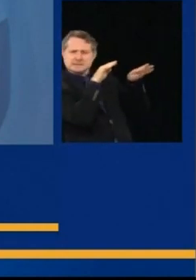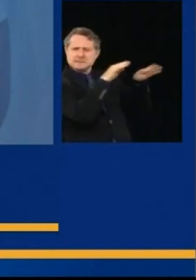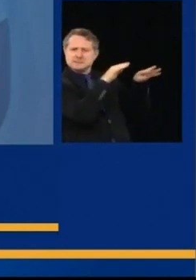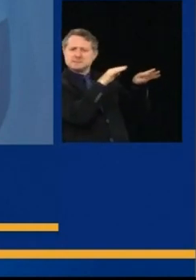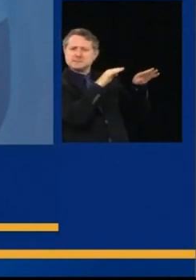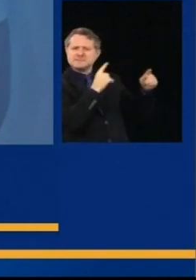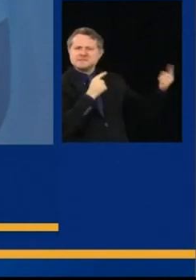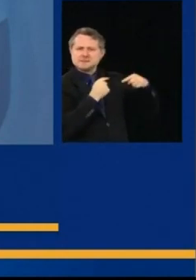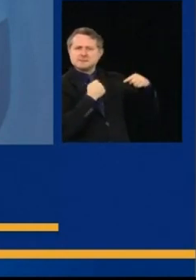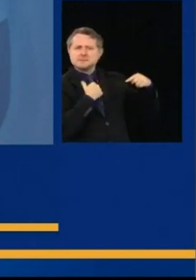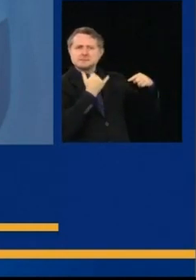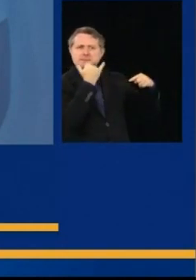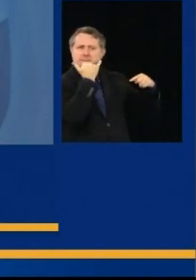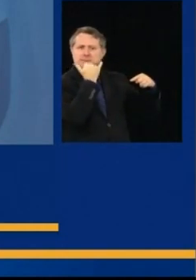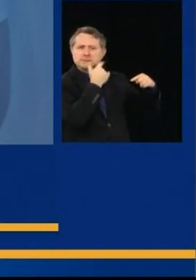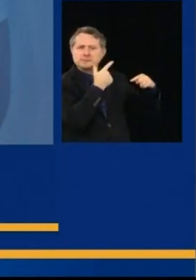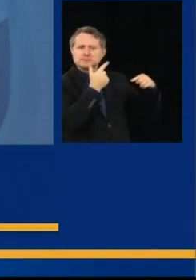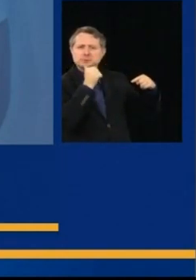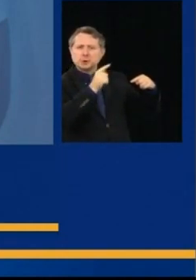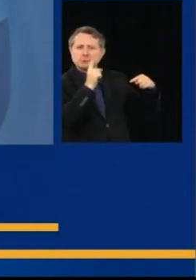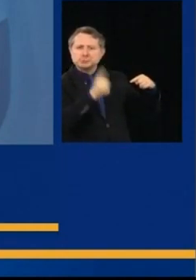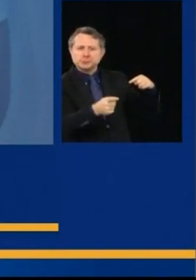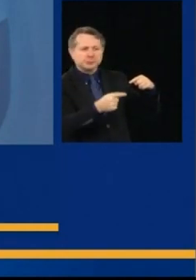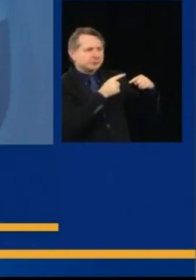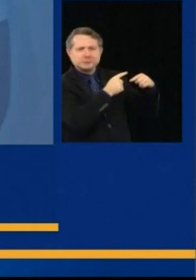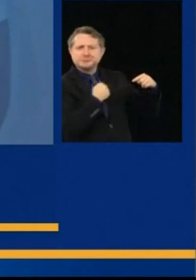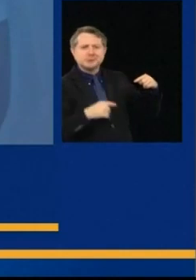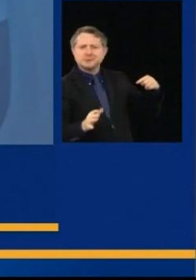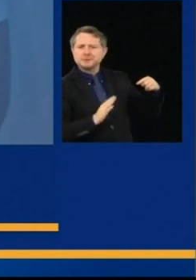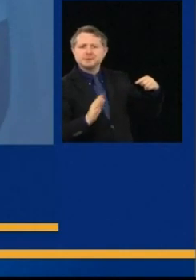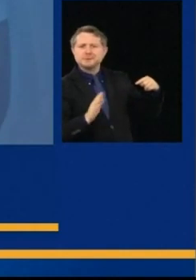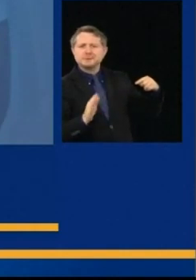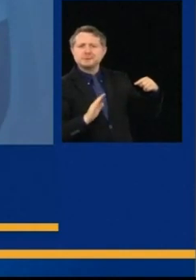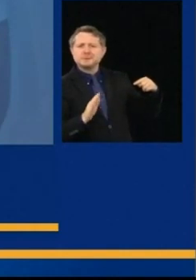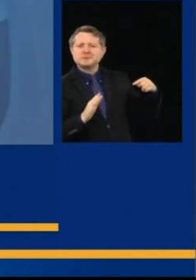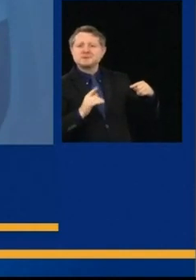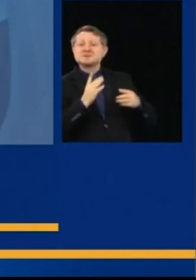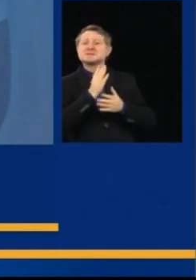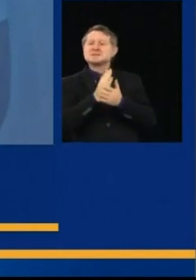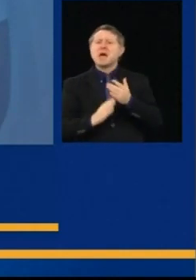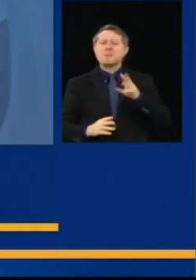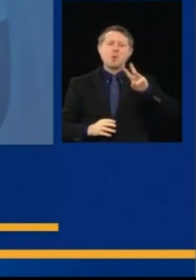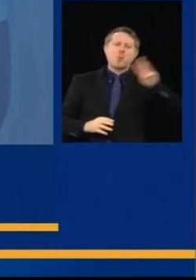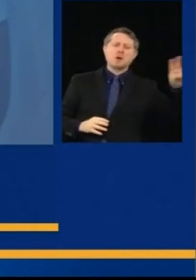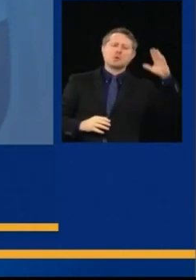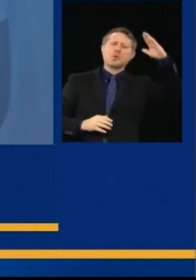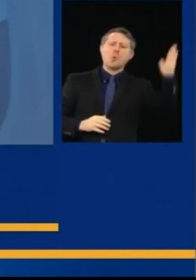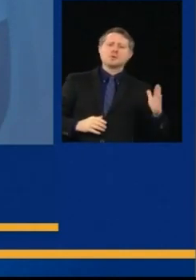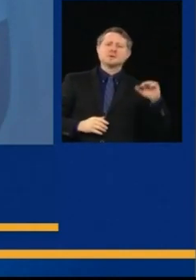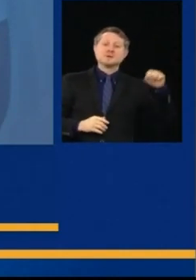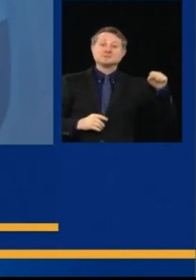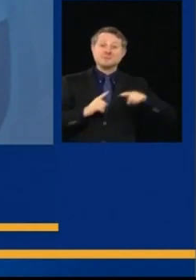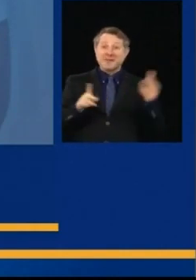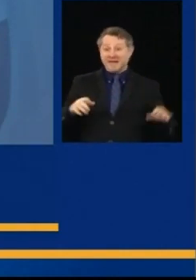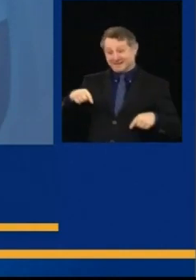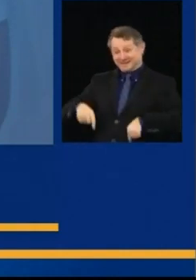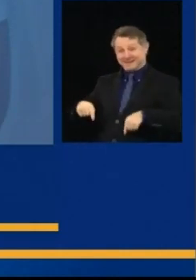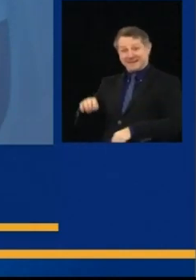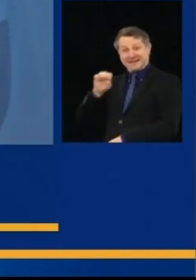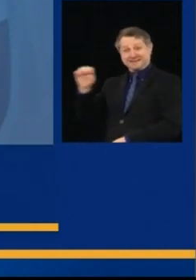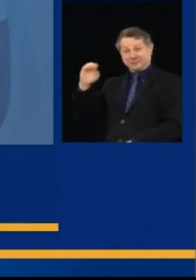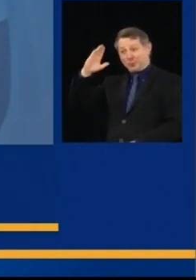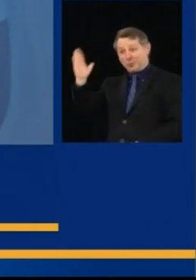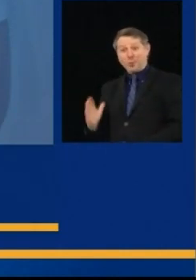from China to the United States. It did in some parts of the country, but the East Coast, it turns out it came